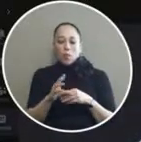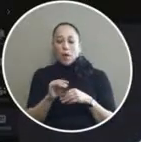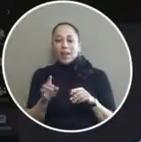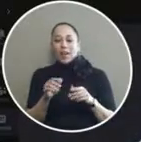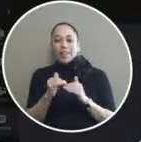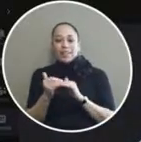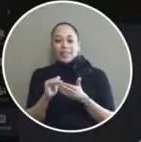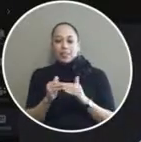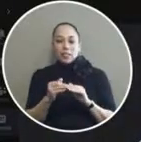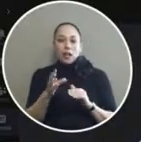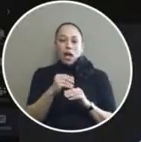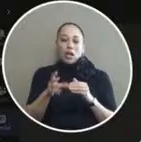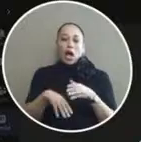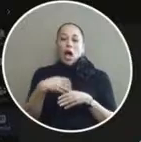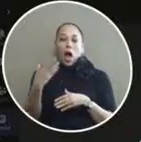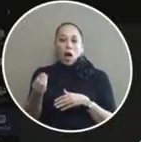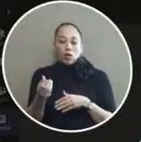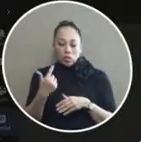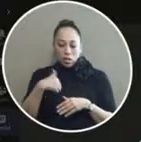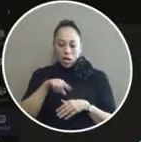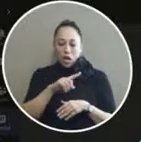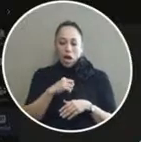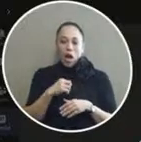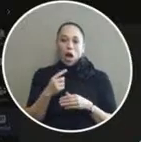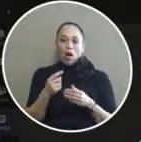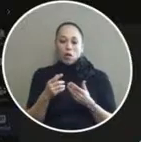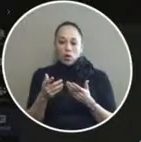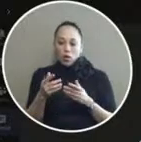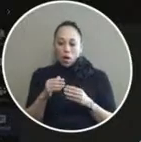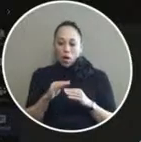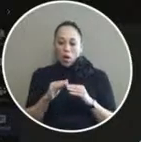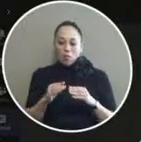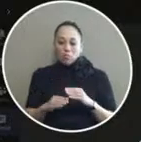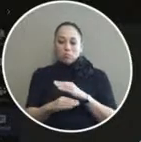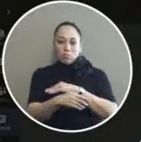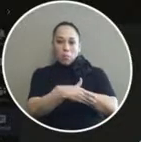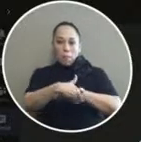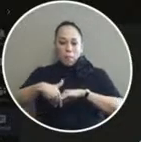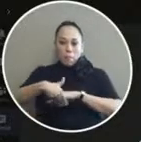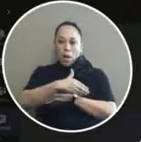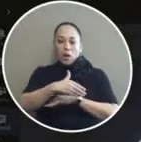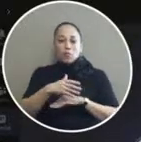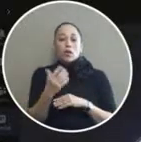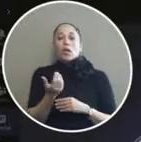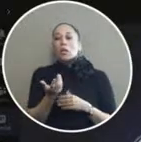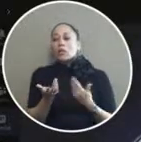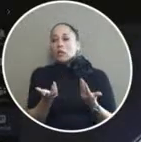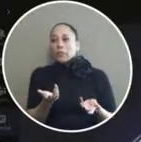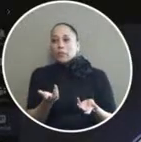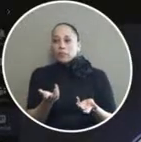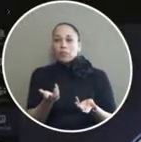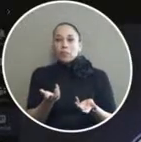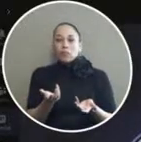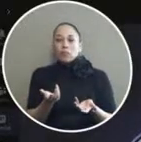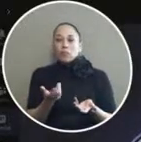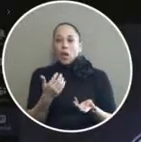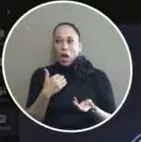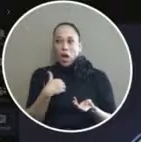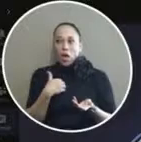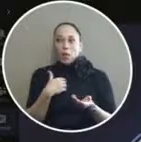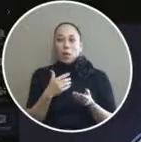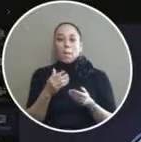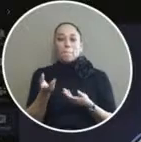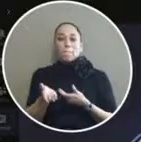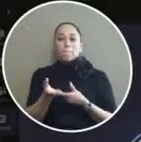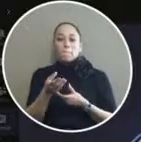in the city and outside our geographic boundary. And so I have been